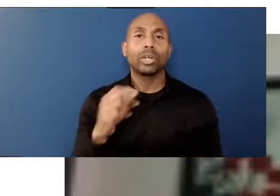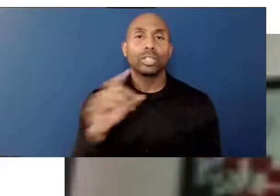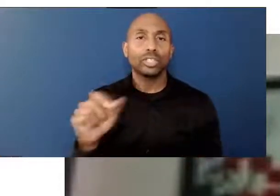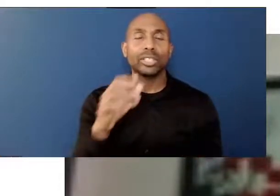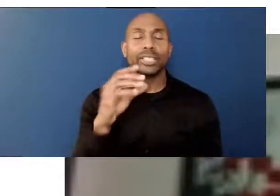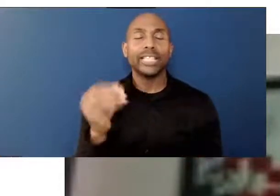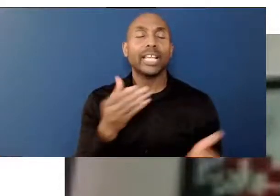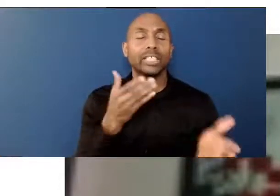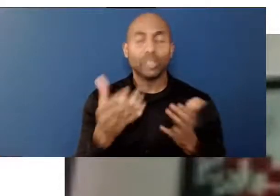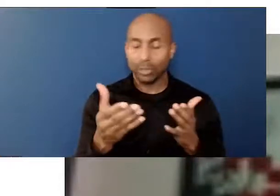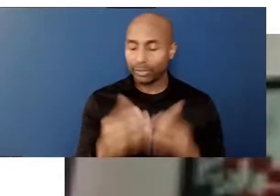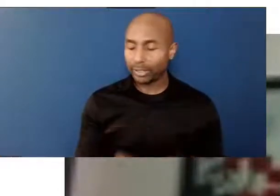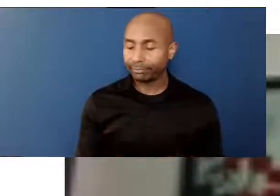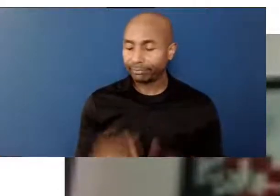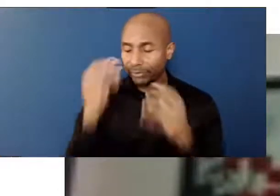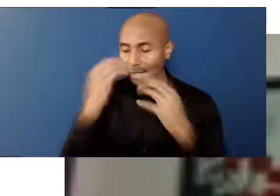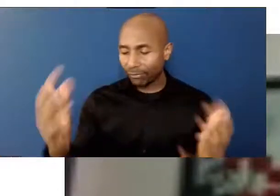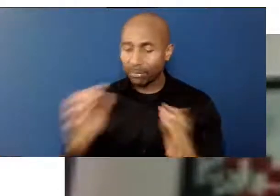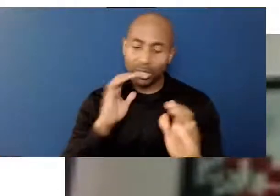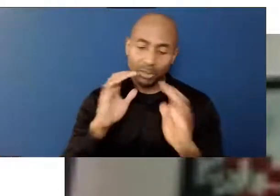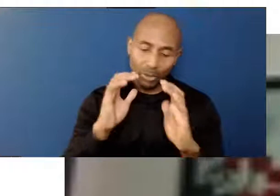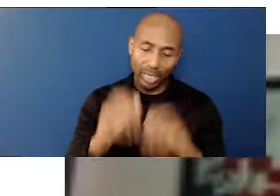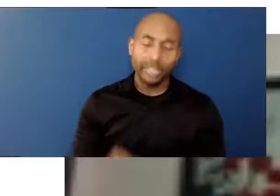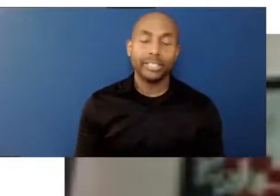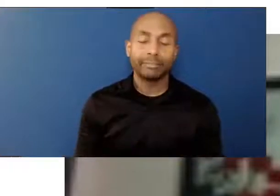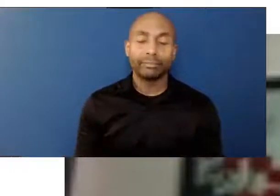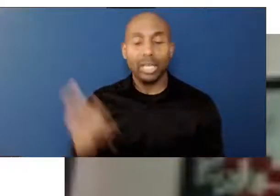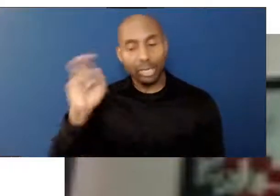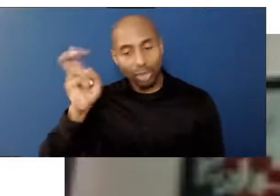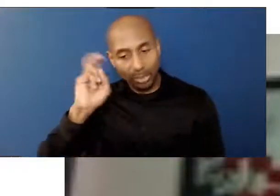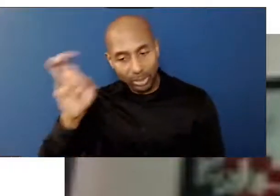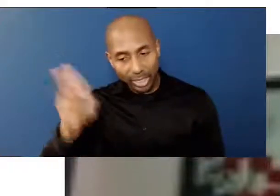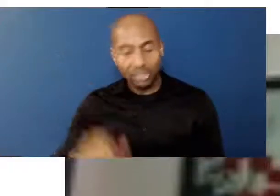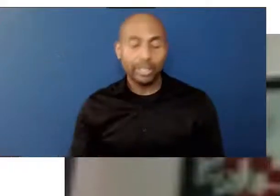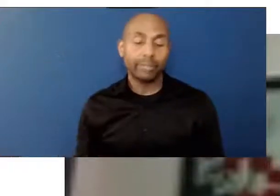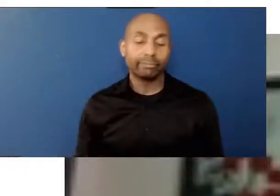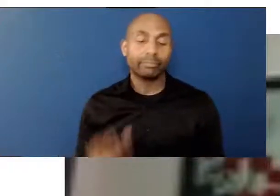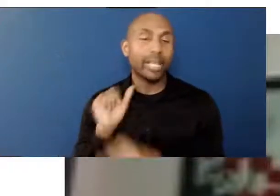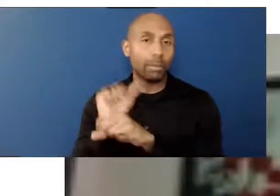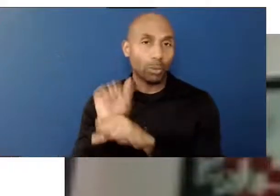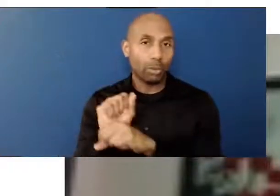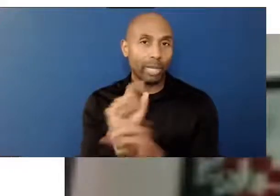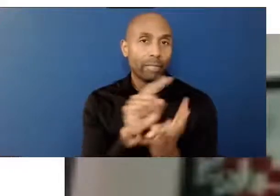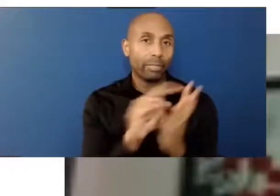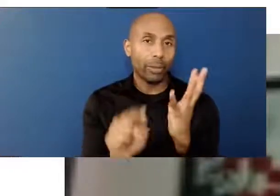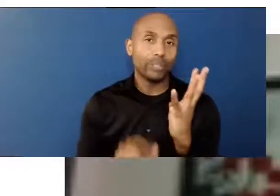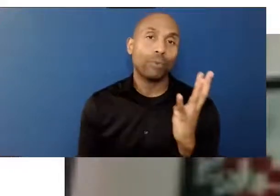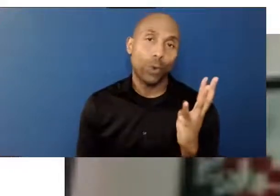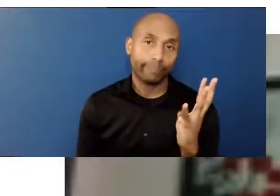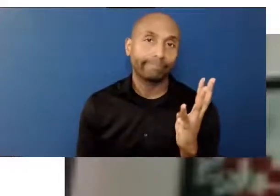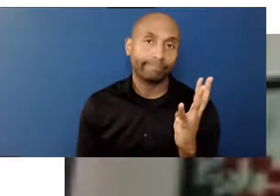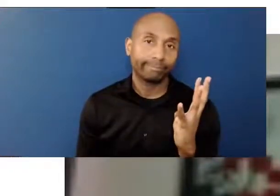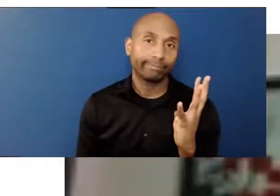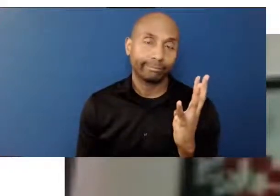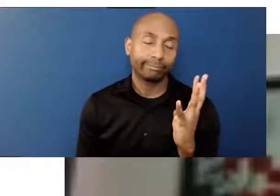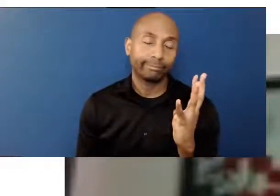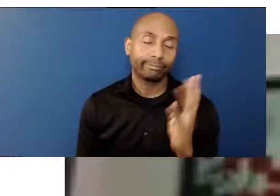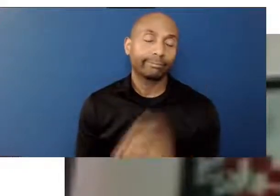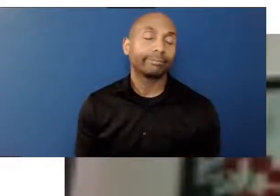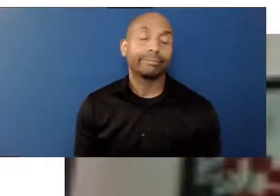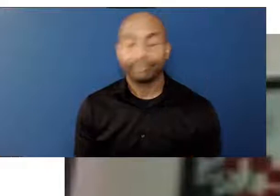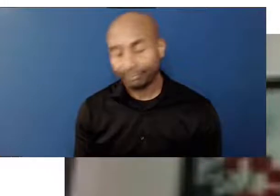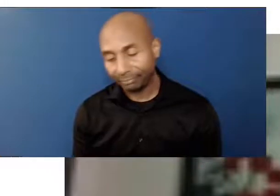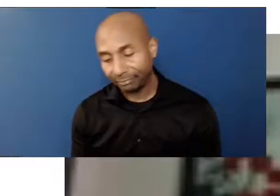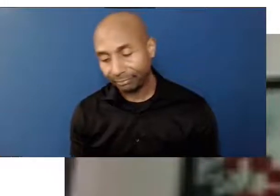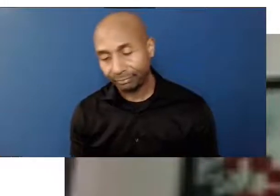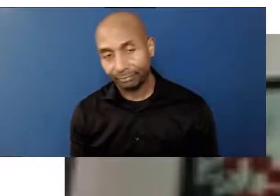communication, transportation, and employment. And we will, to meet our commitment of an accessible Nova